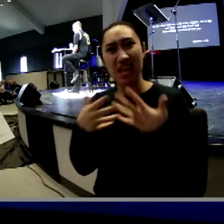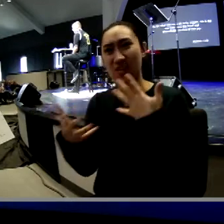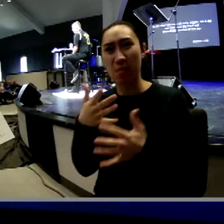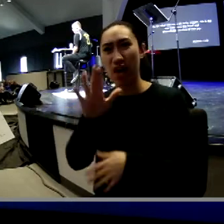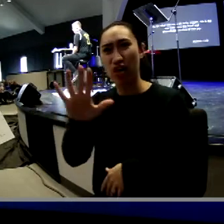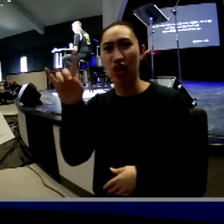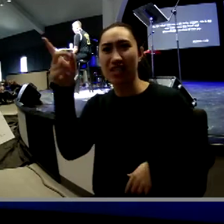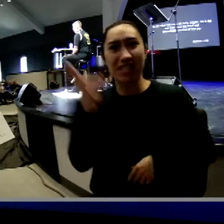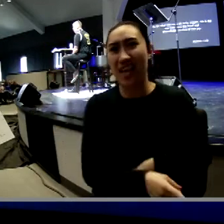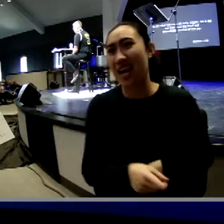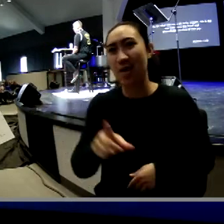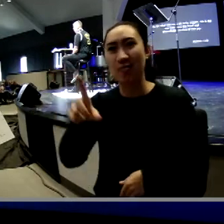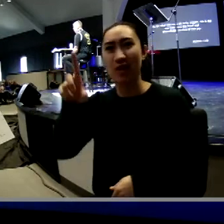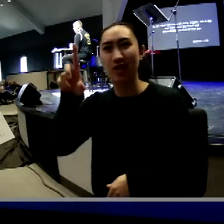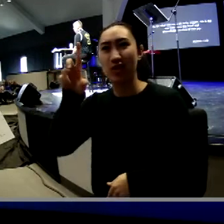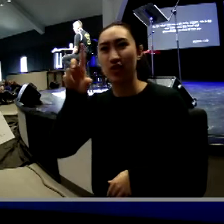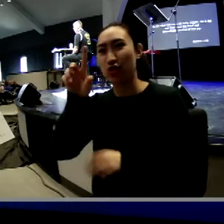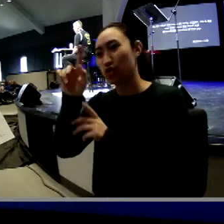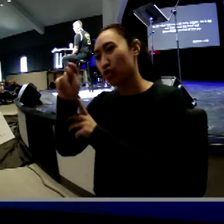They just are.